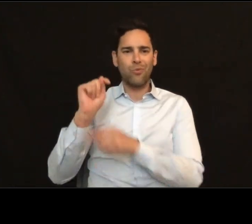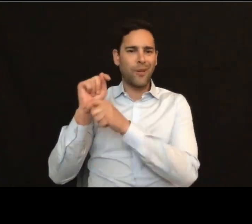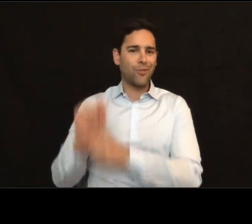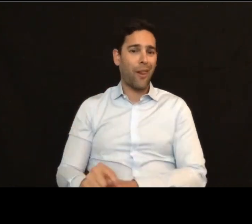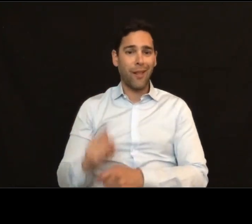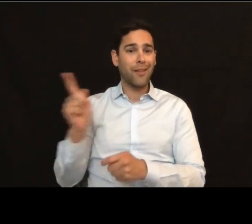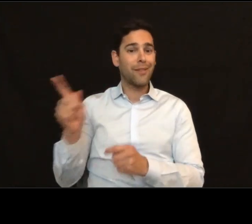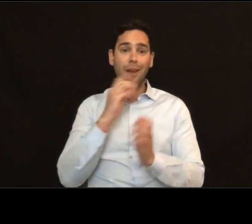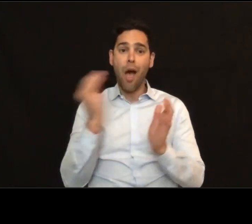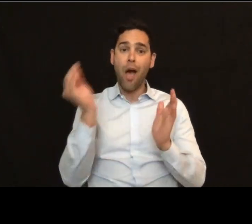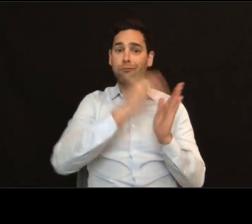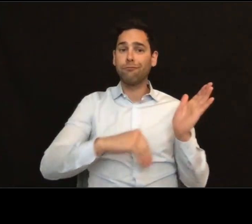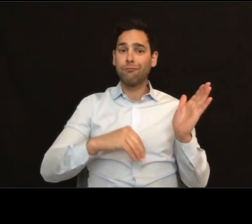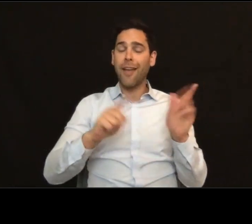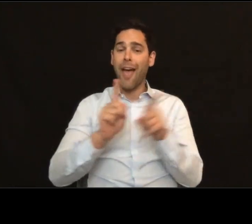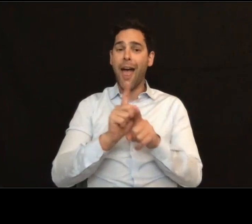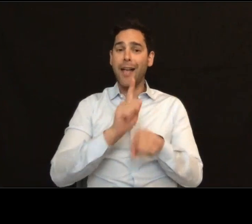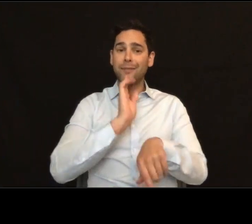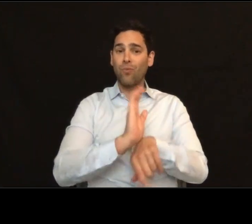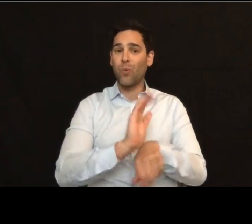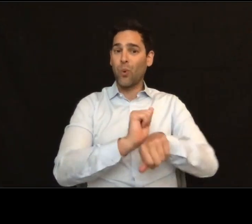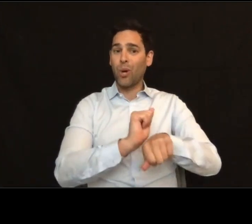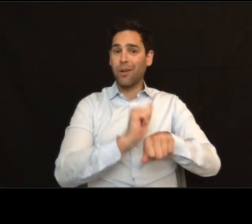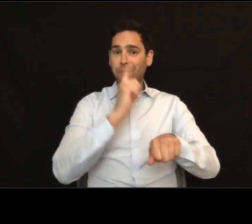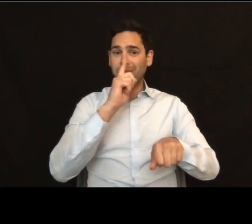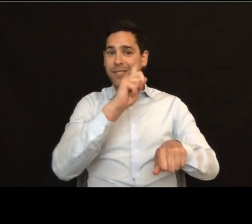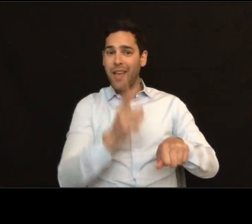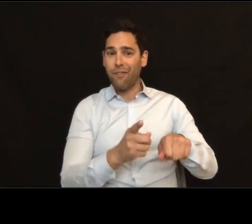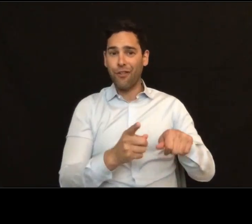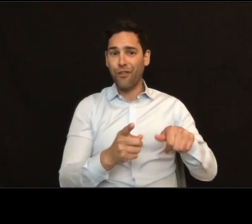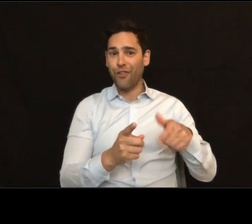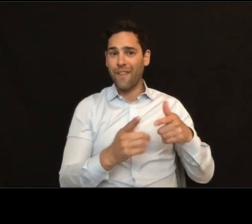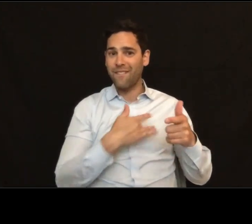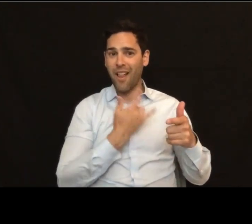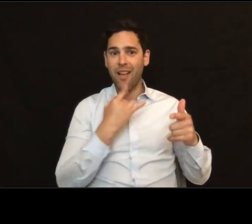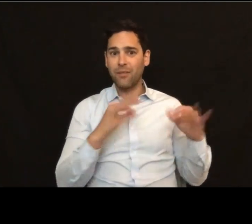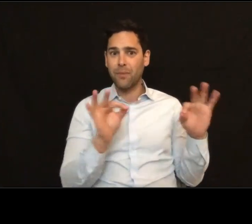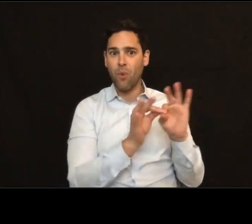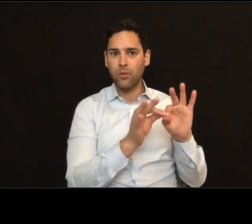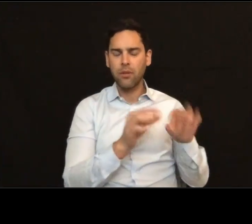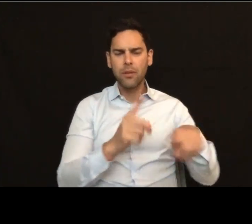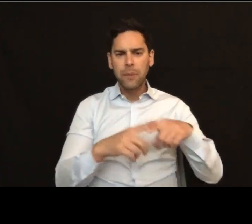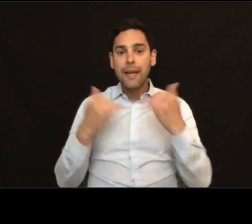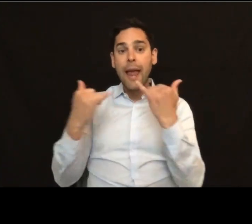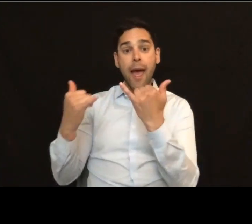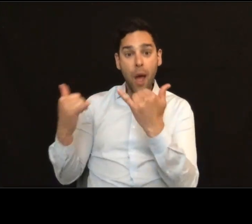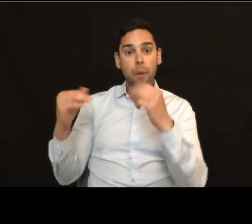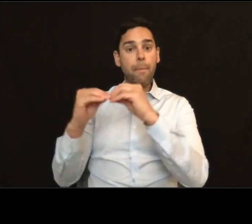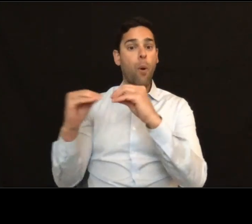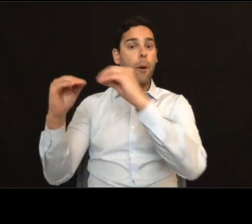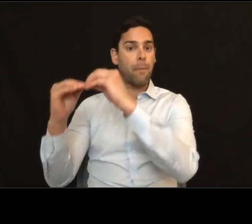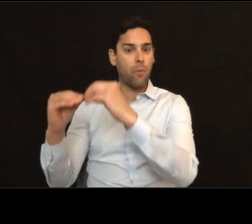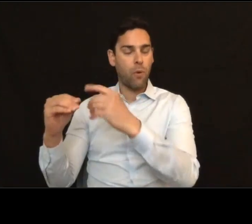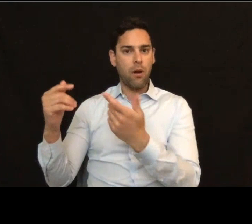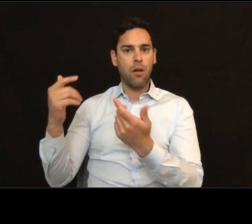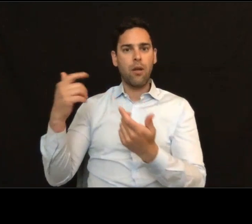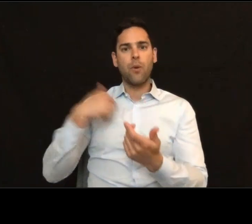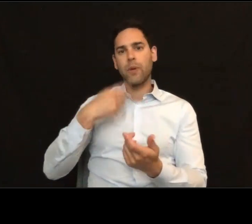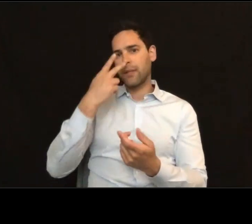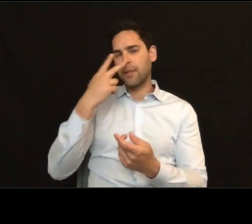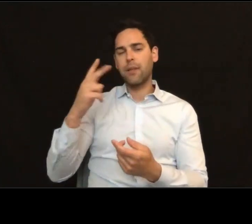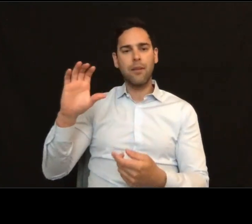as legitimate work because it's never come up in the first place. But now, increasingly, so we see the foundation of COSWEL, so the Committee on